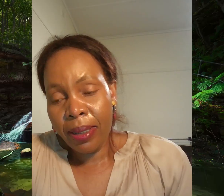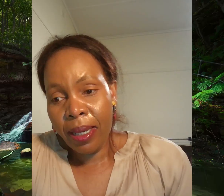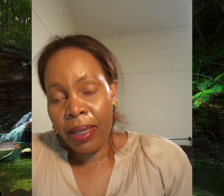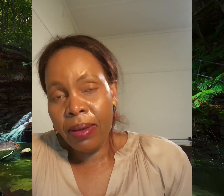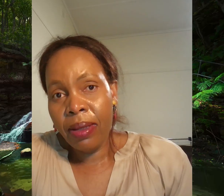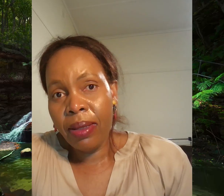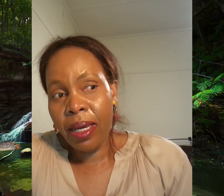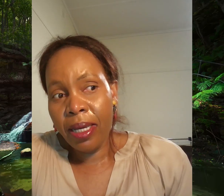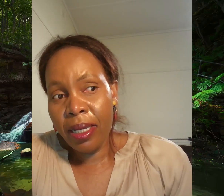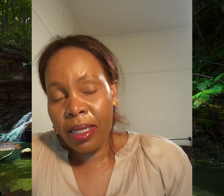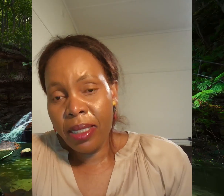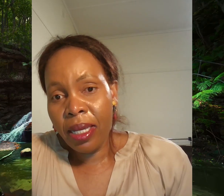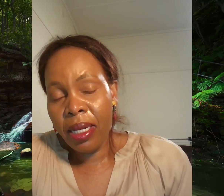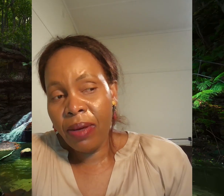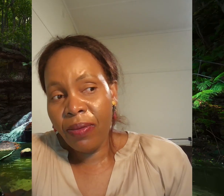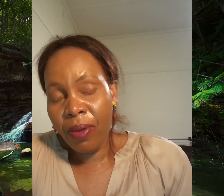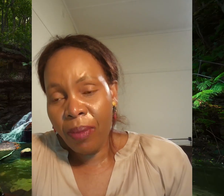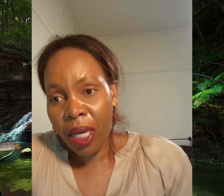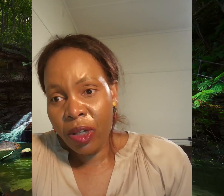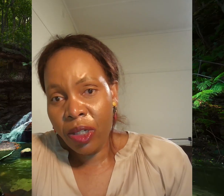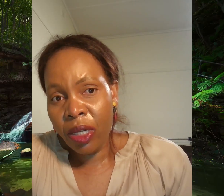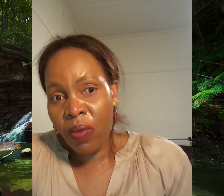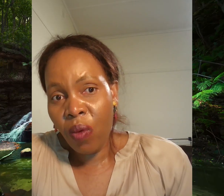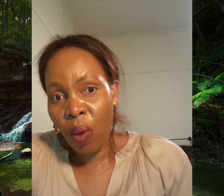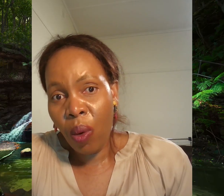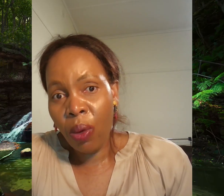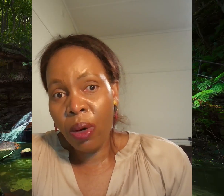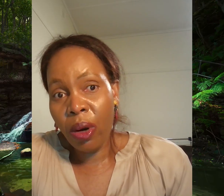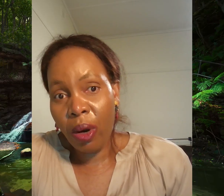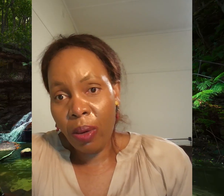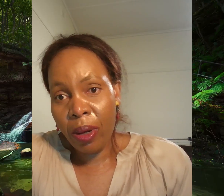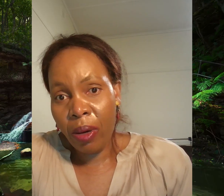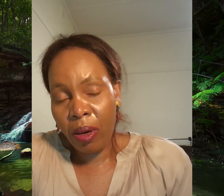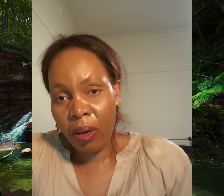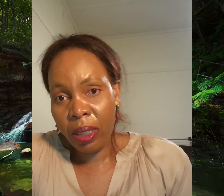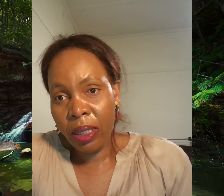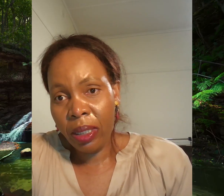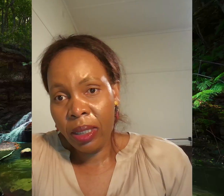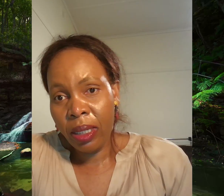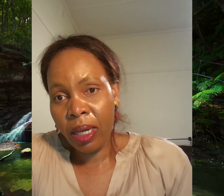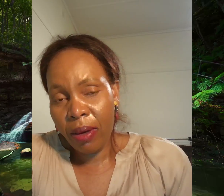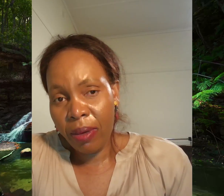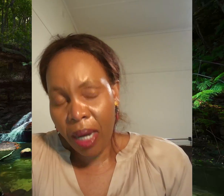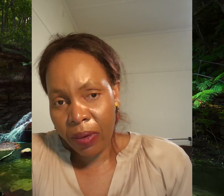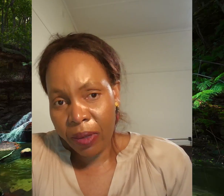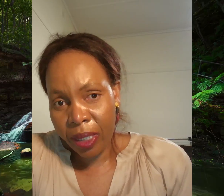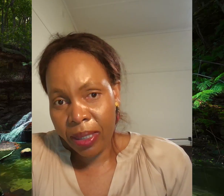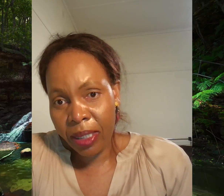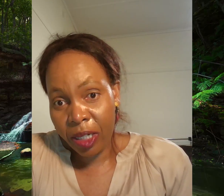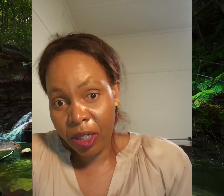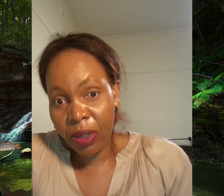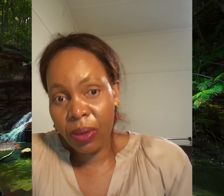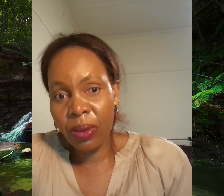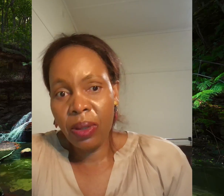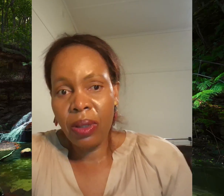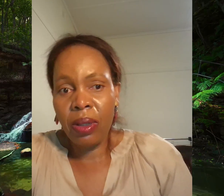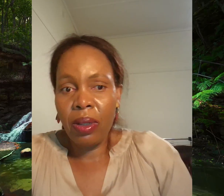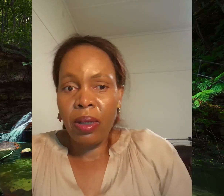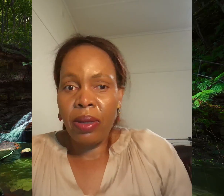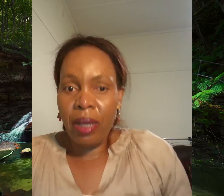When I say there is an information war going on around this